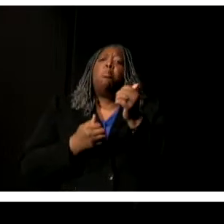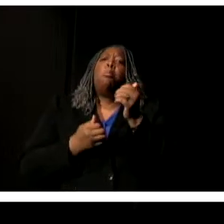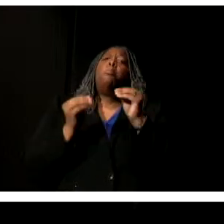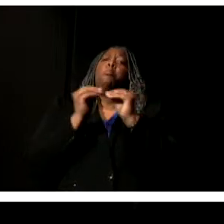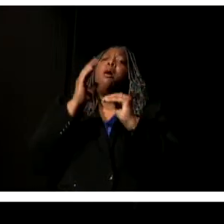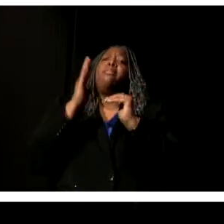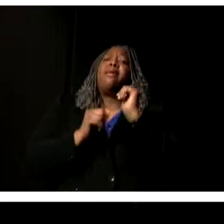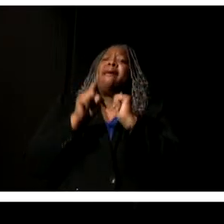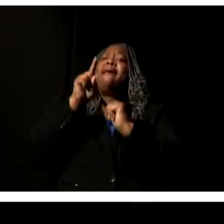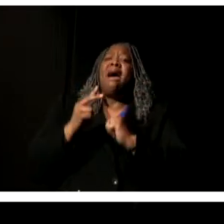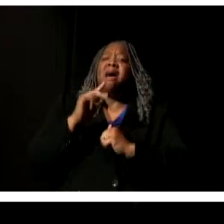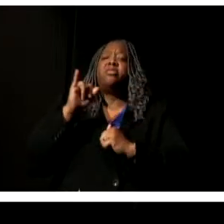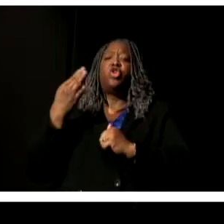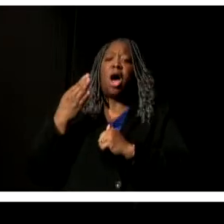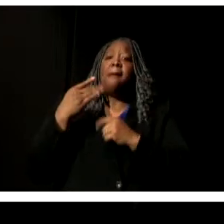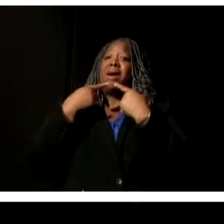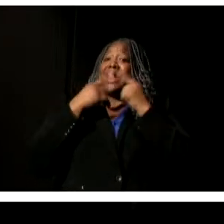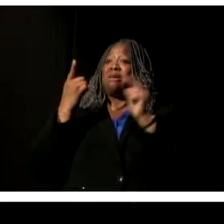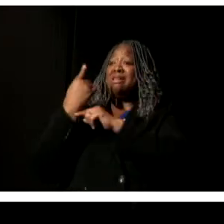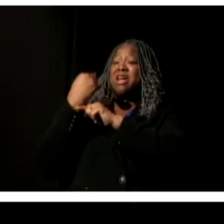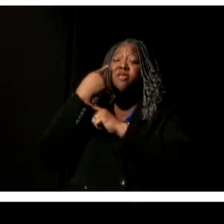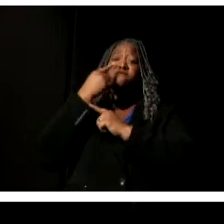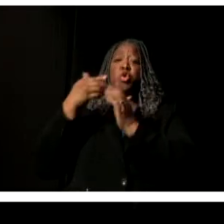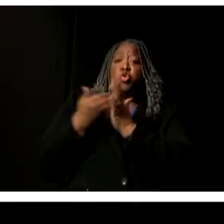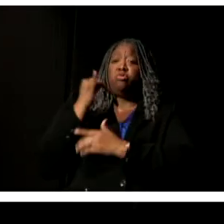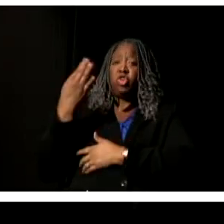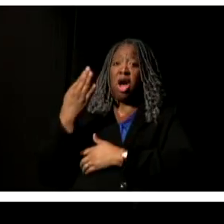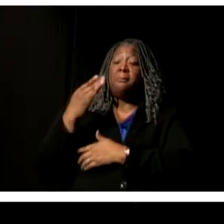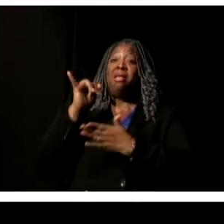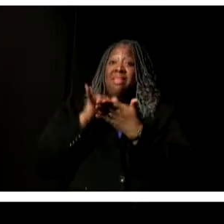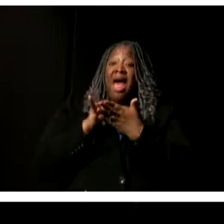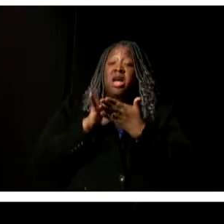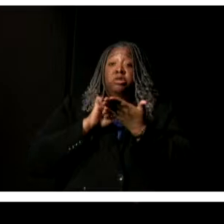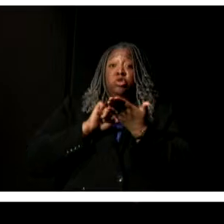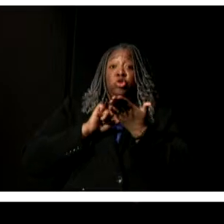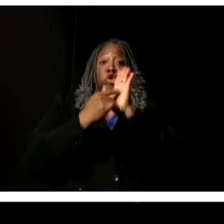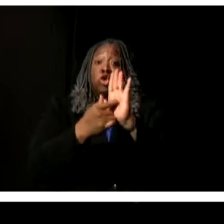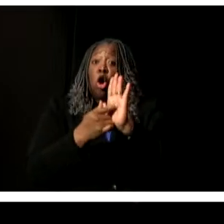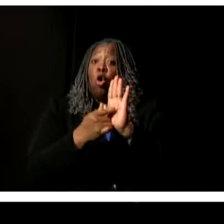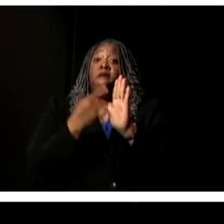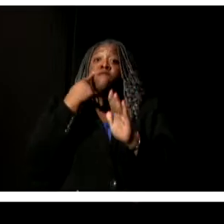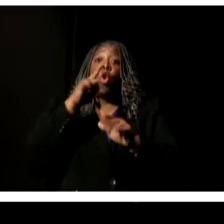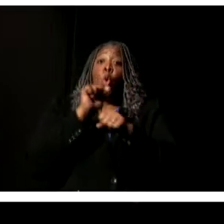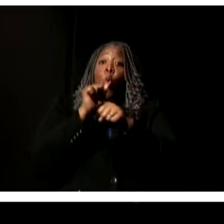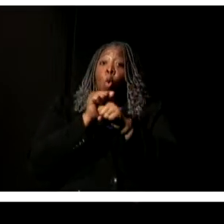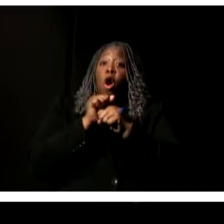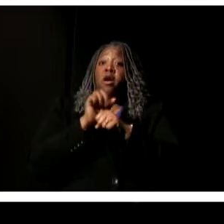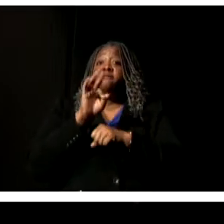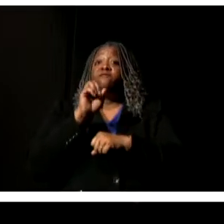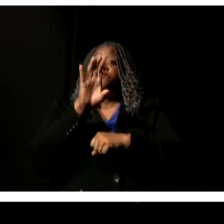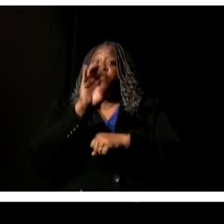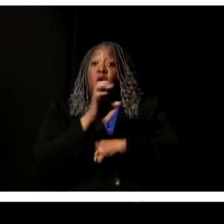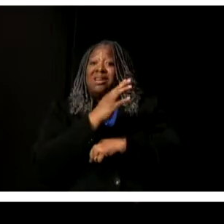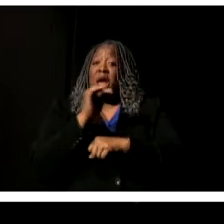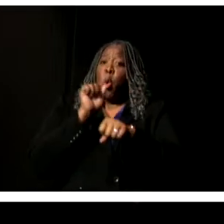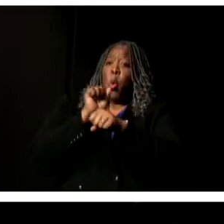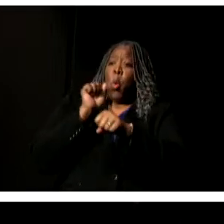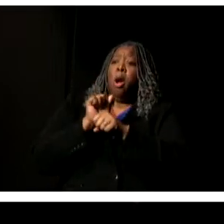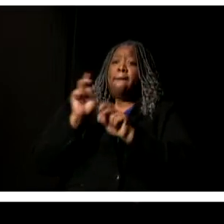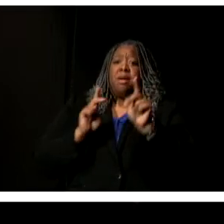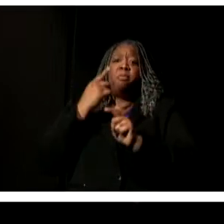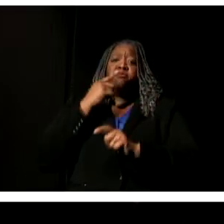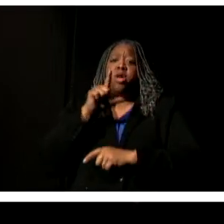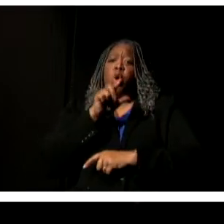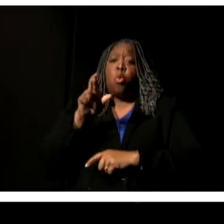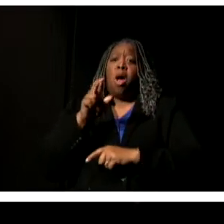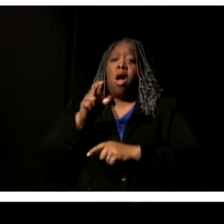jobs announced in Arkansas last year is a testament to the workforce and the workhorses of the Little Rock Regional Chamber